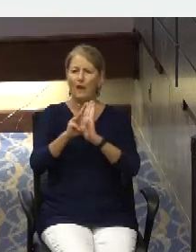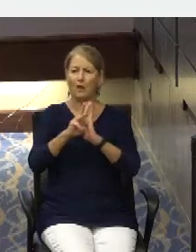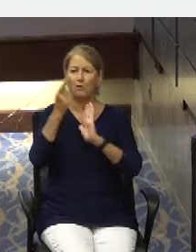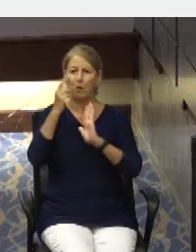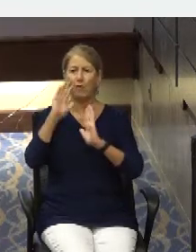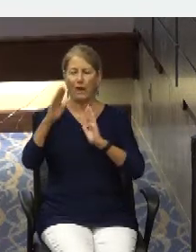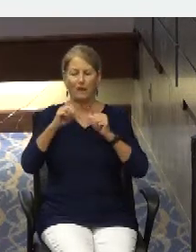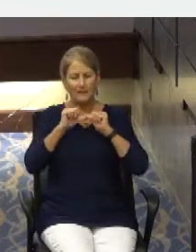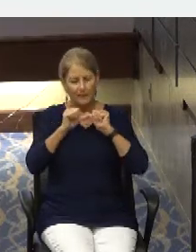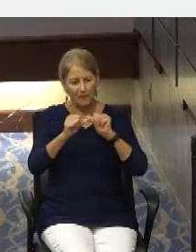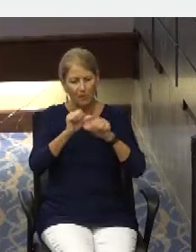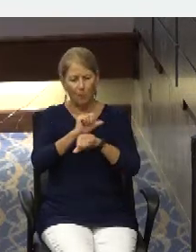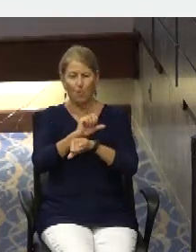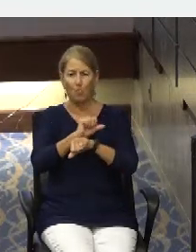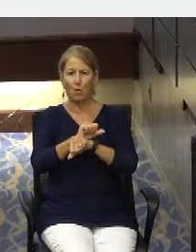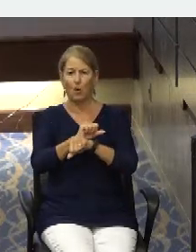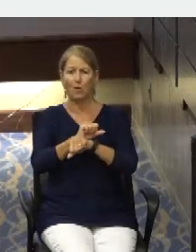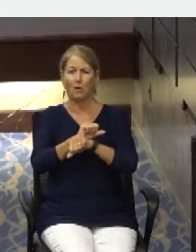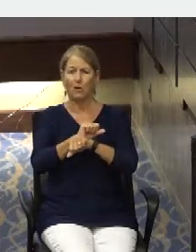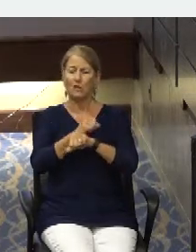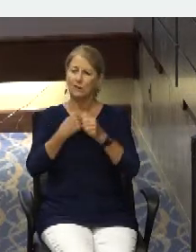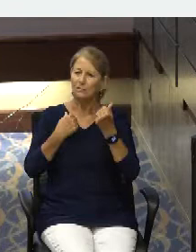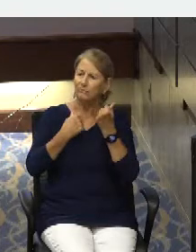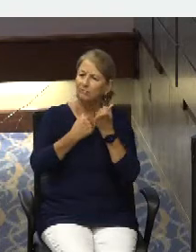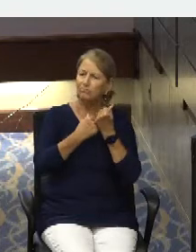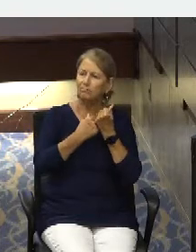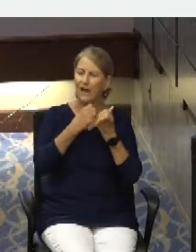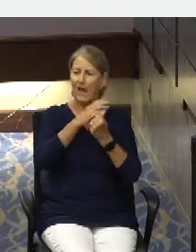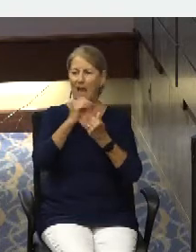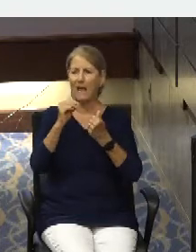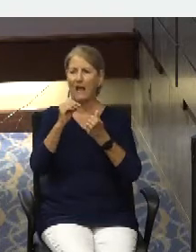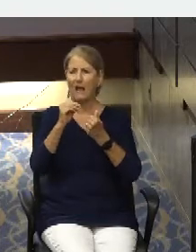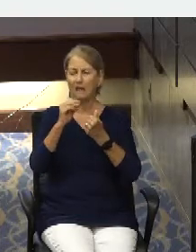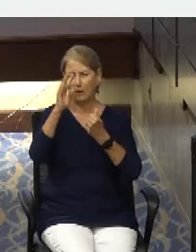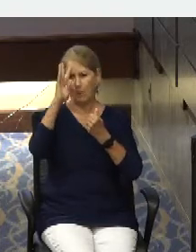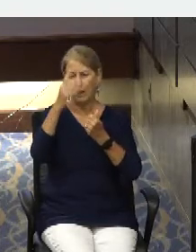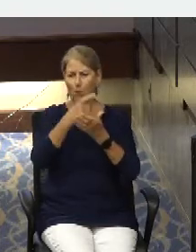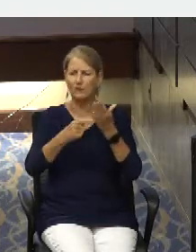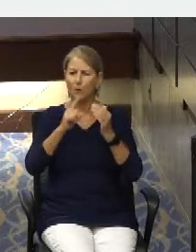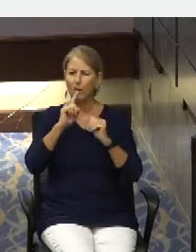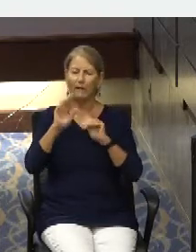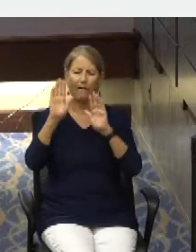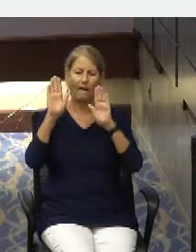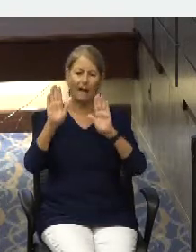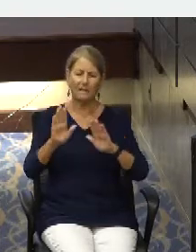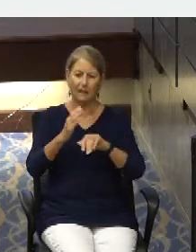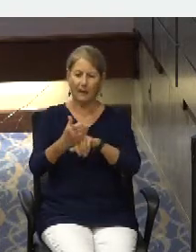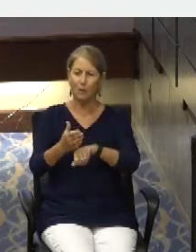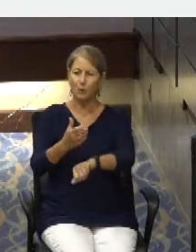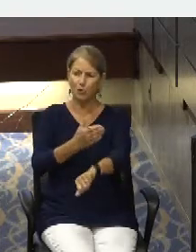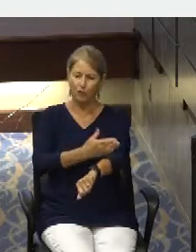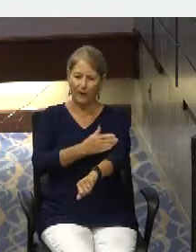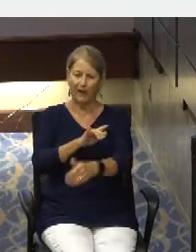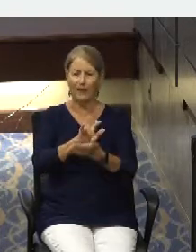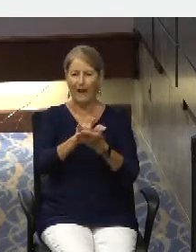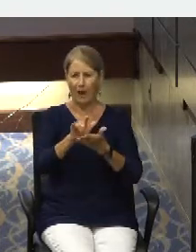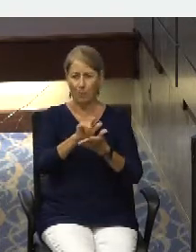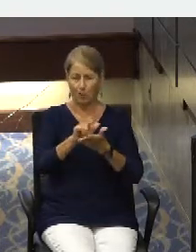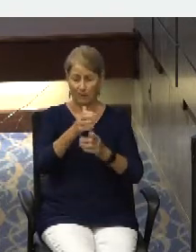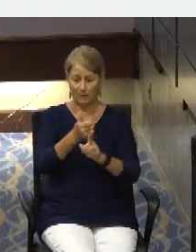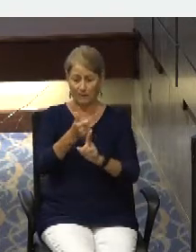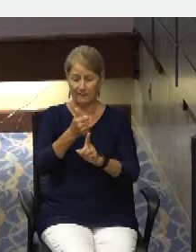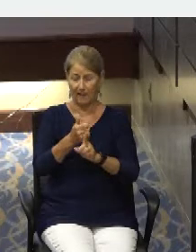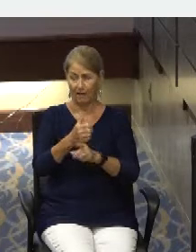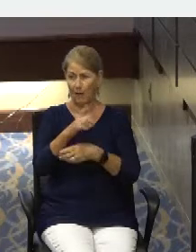work to stand beside us and create what's going to be just a really excellent improvement at the airport. So, Joel, why